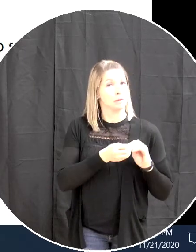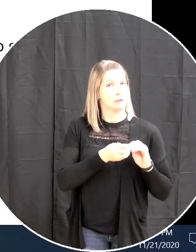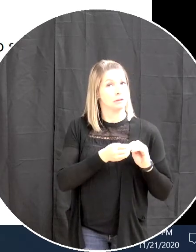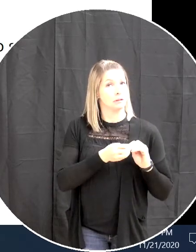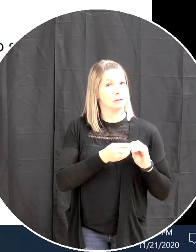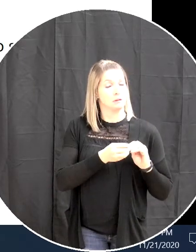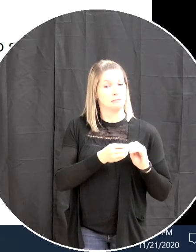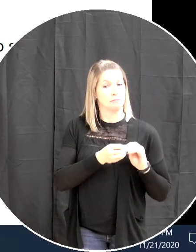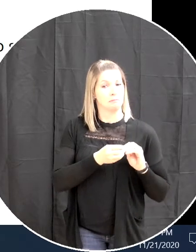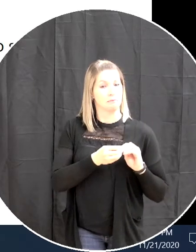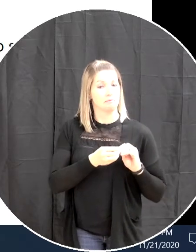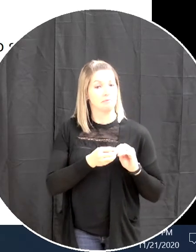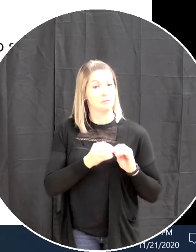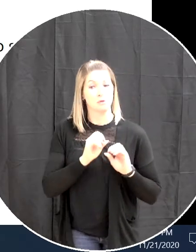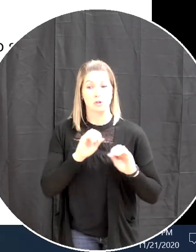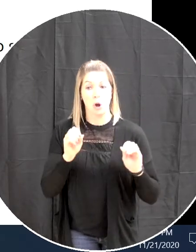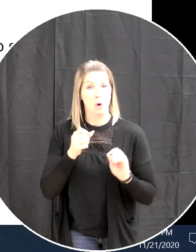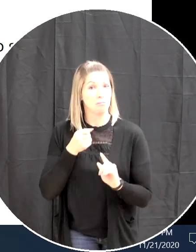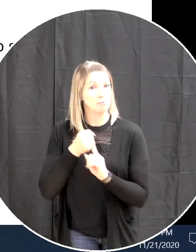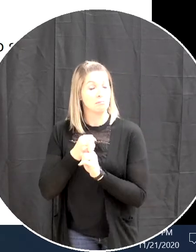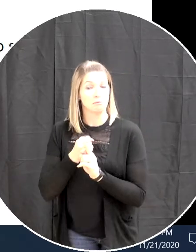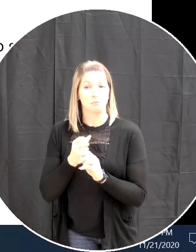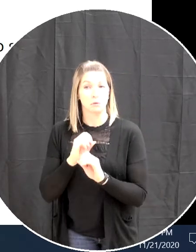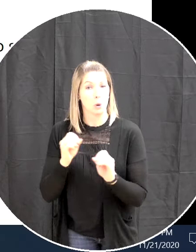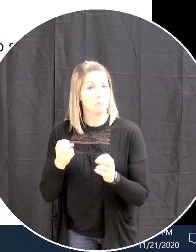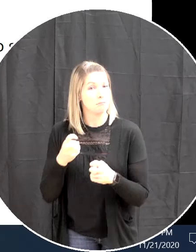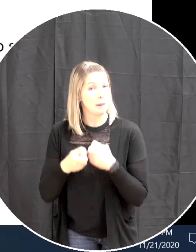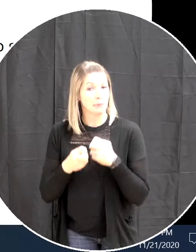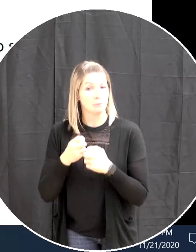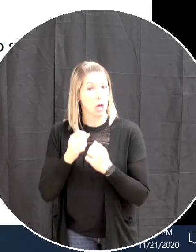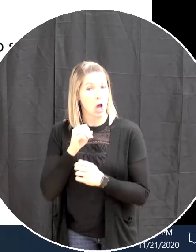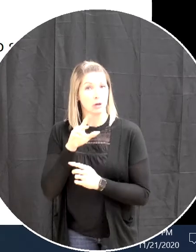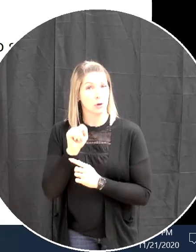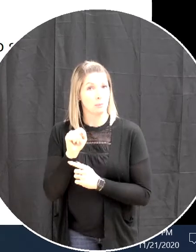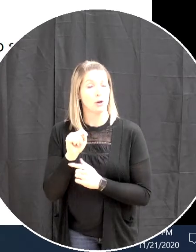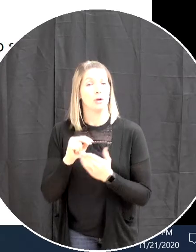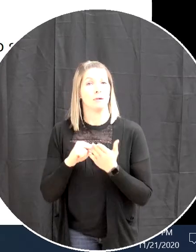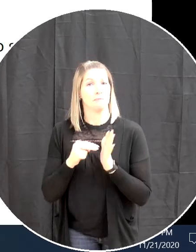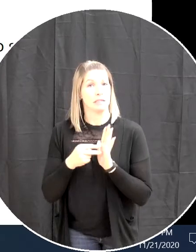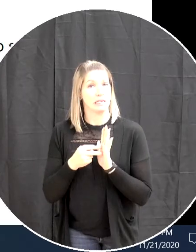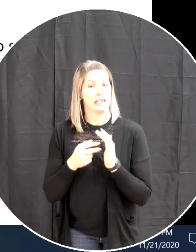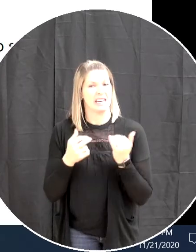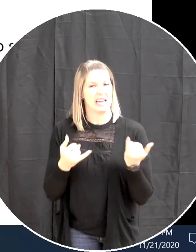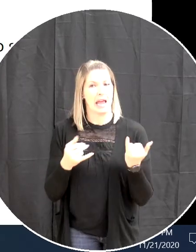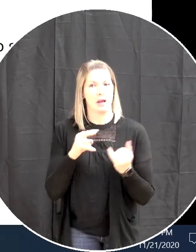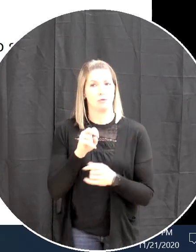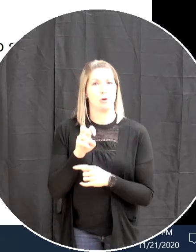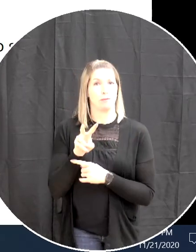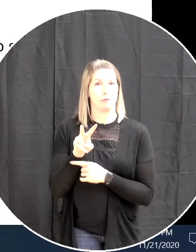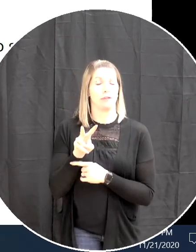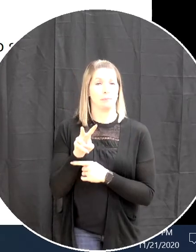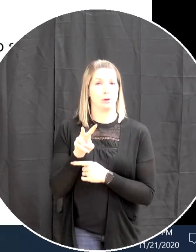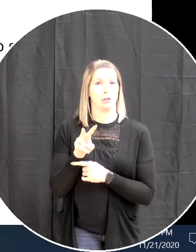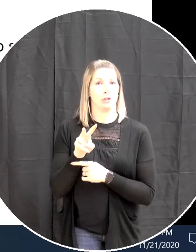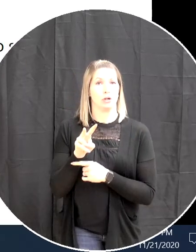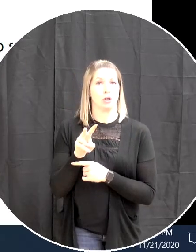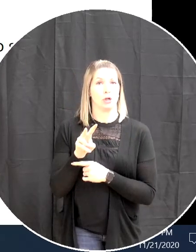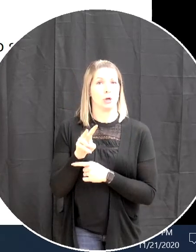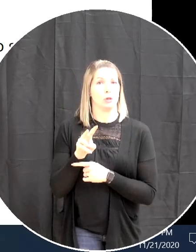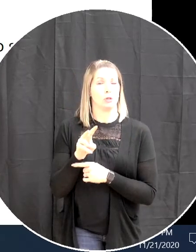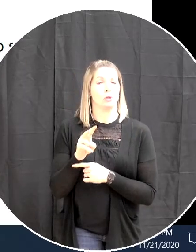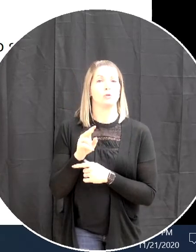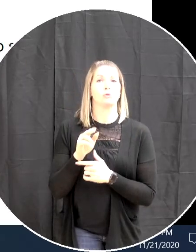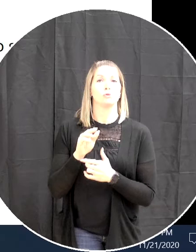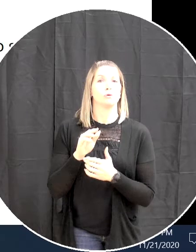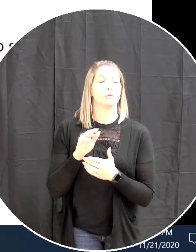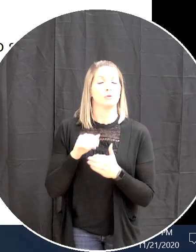impact from the early introduction, our little experiment in October. So right now, under School Sports NL, the current season of table tennis,